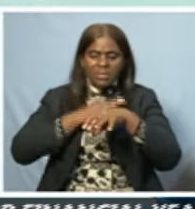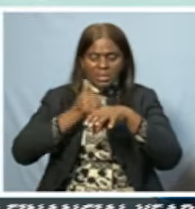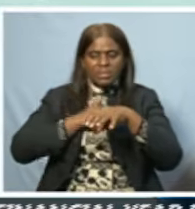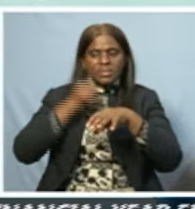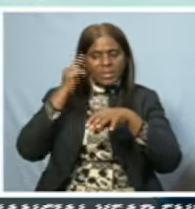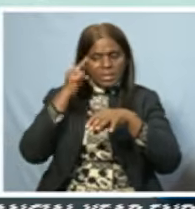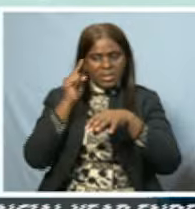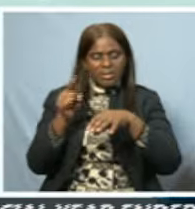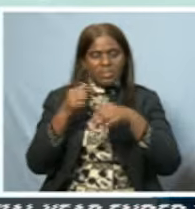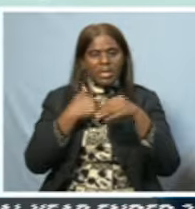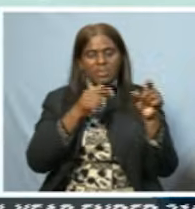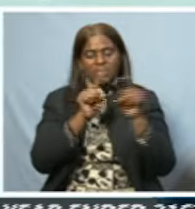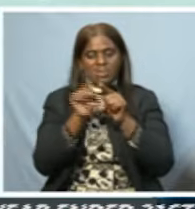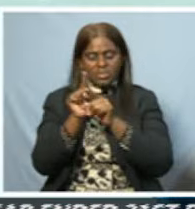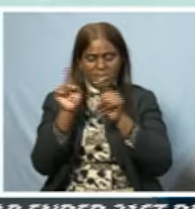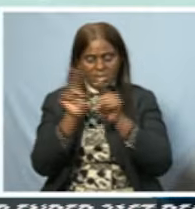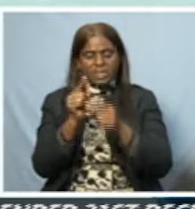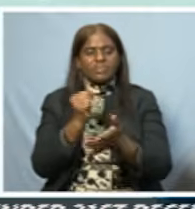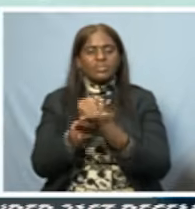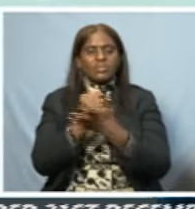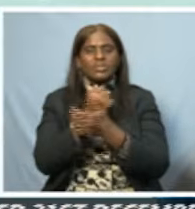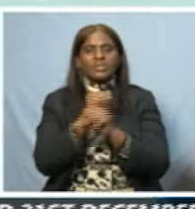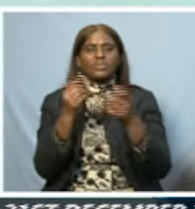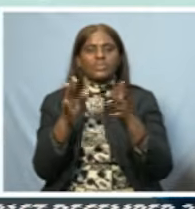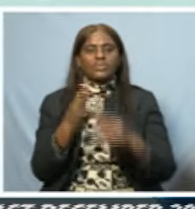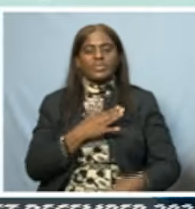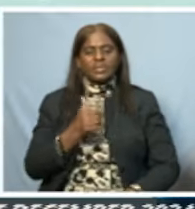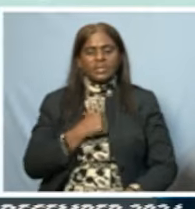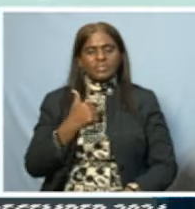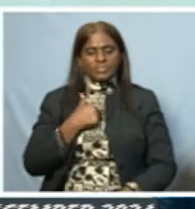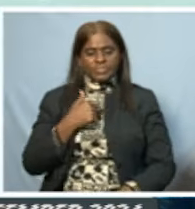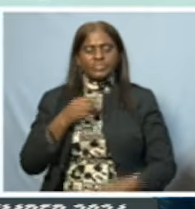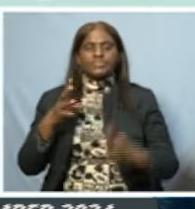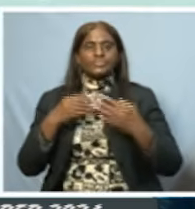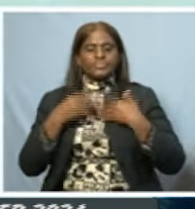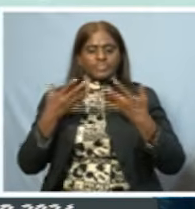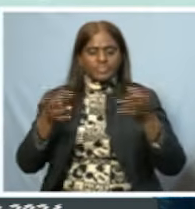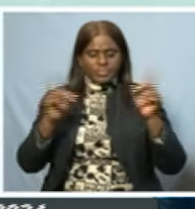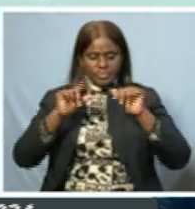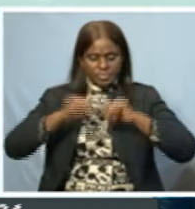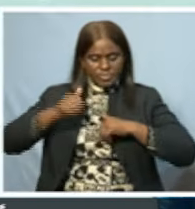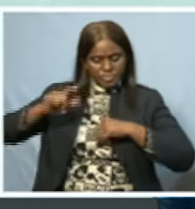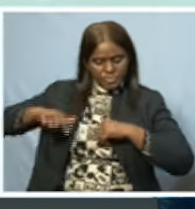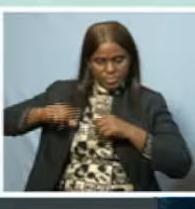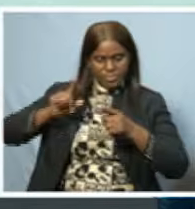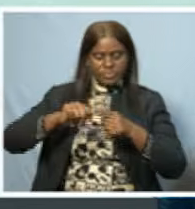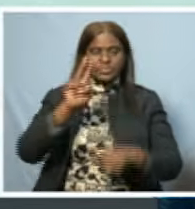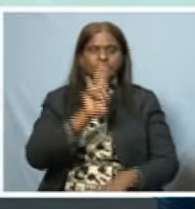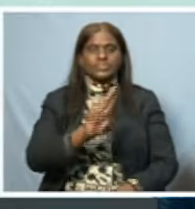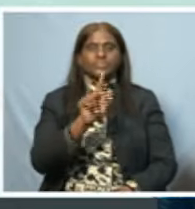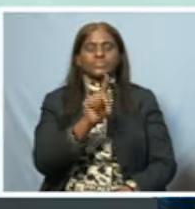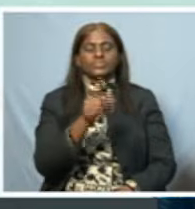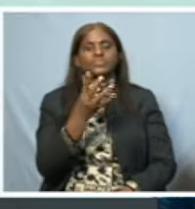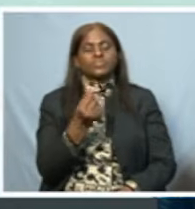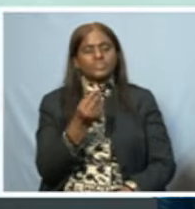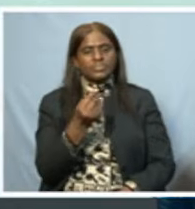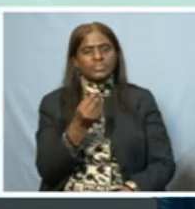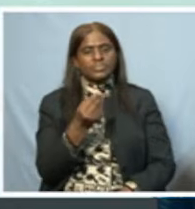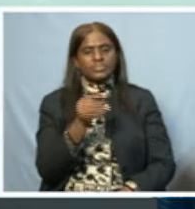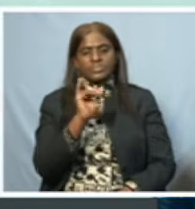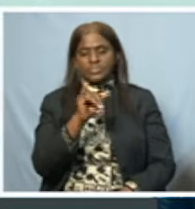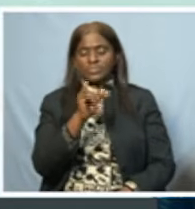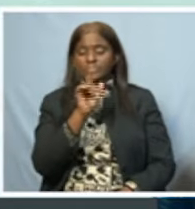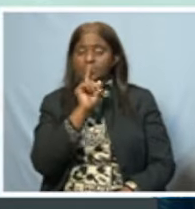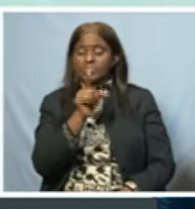has also been done. So I wish to accept that the works that are still going are to do with